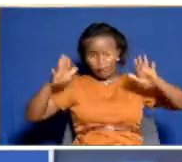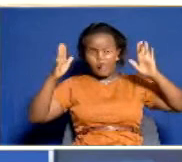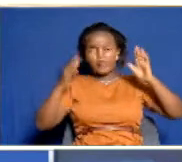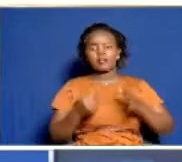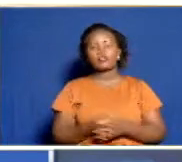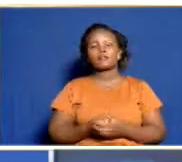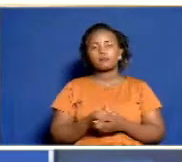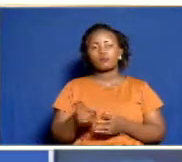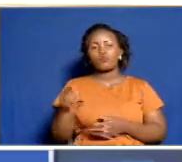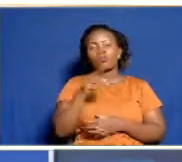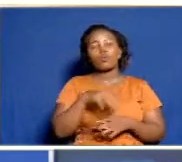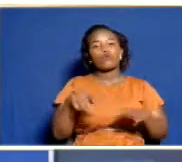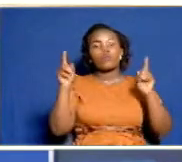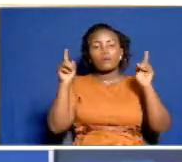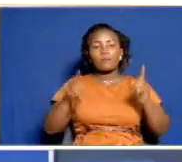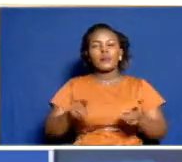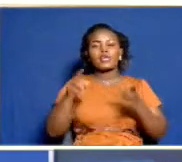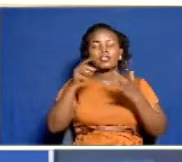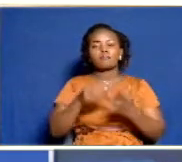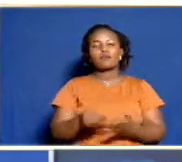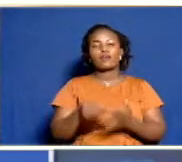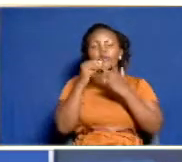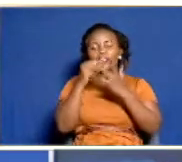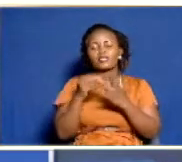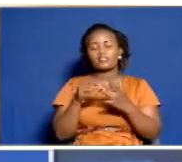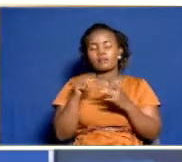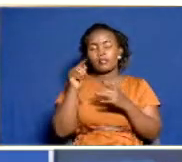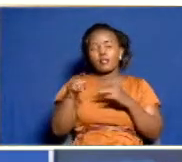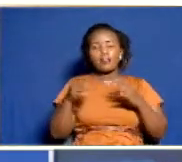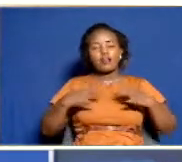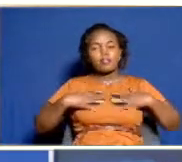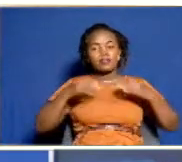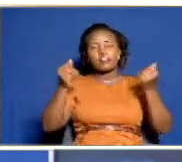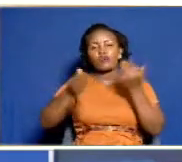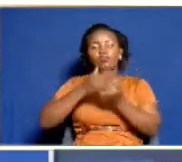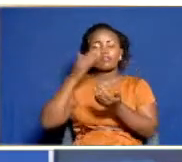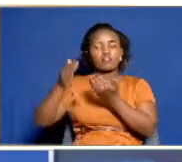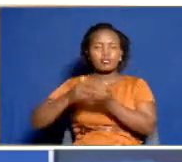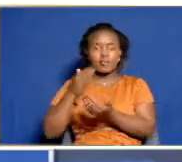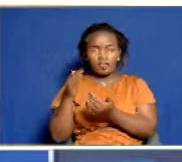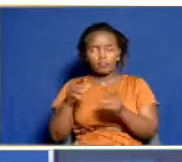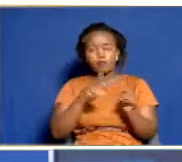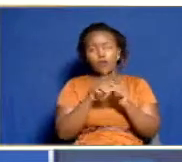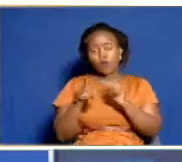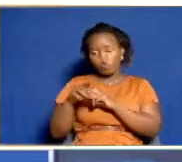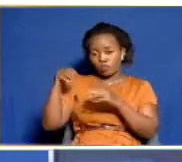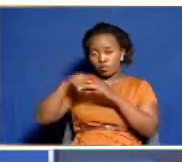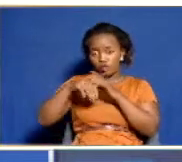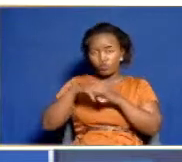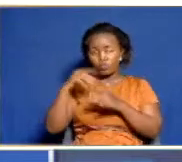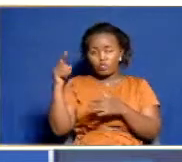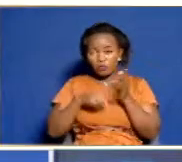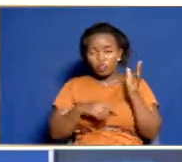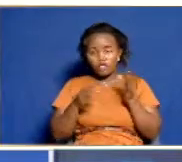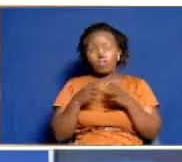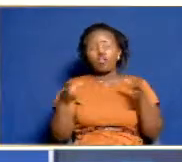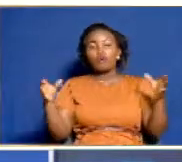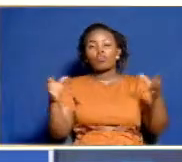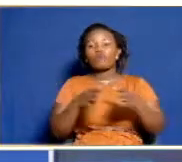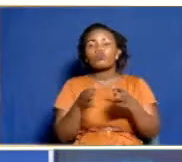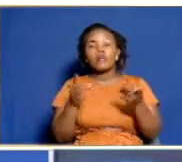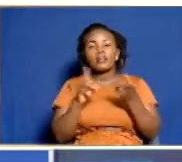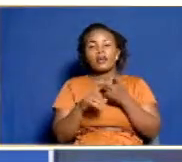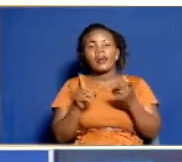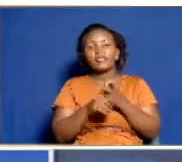must prioritize the need for integrated mental health care across all levels of health care, including community care, primary